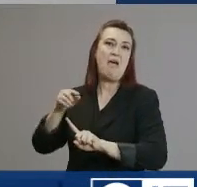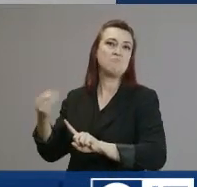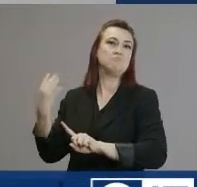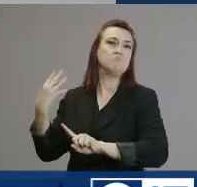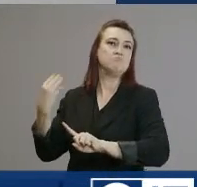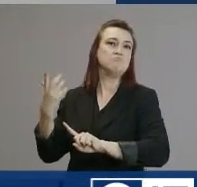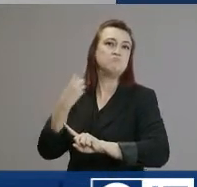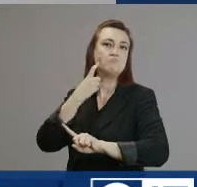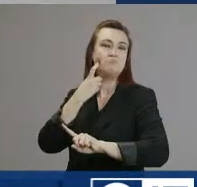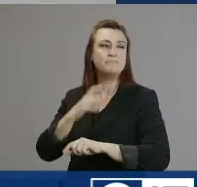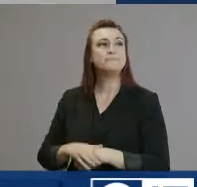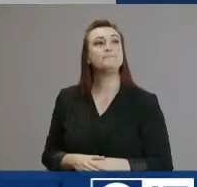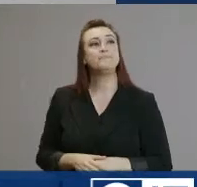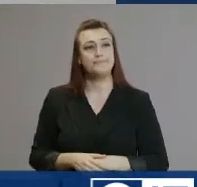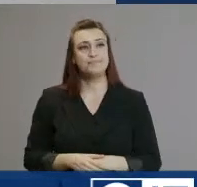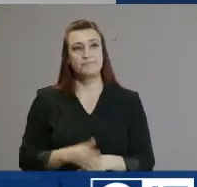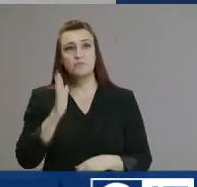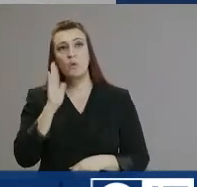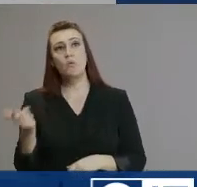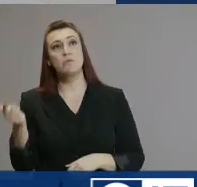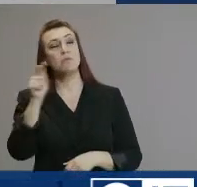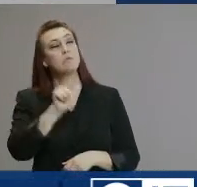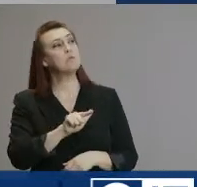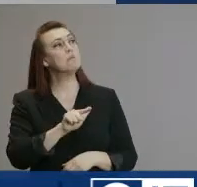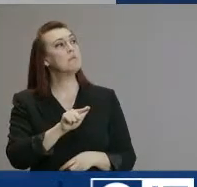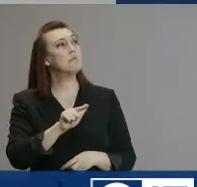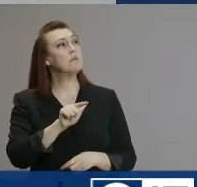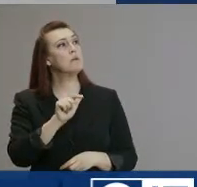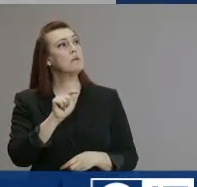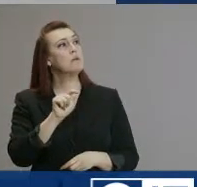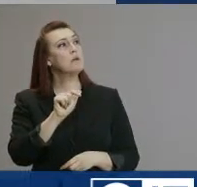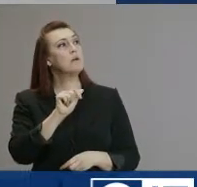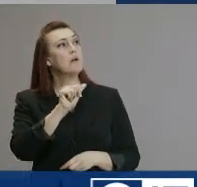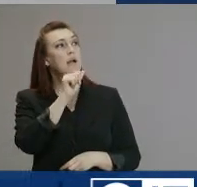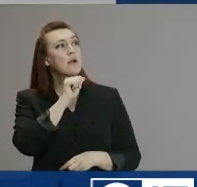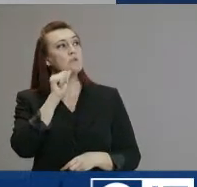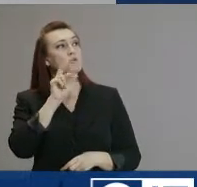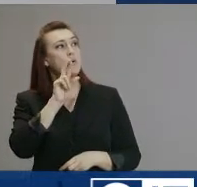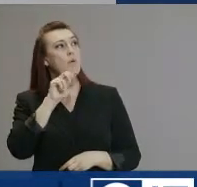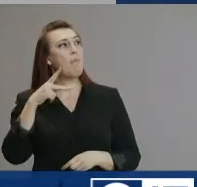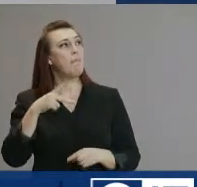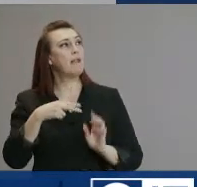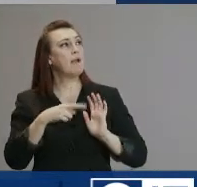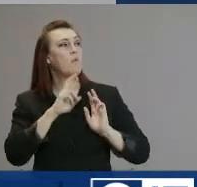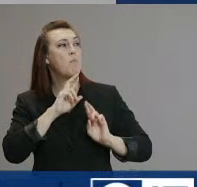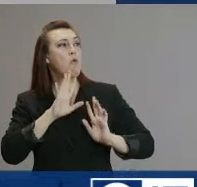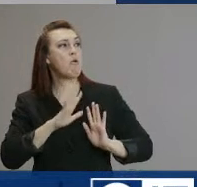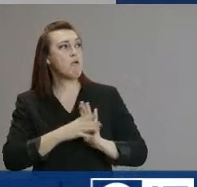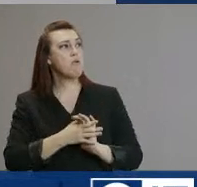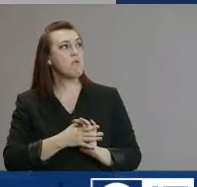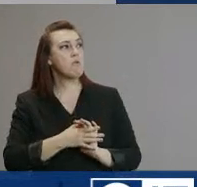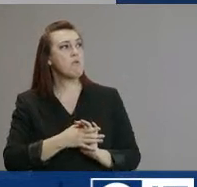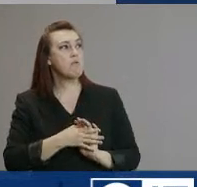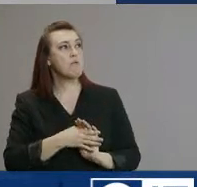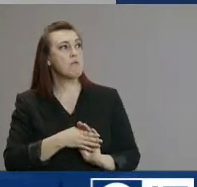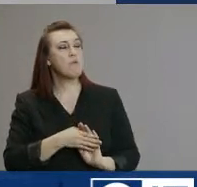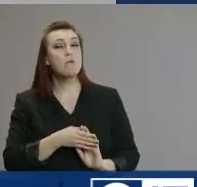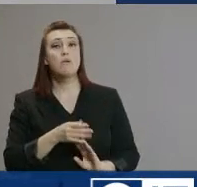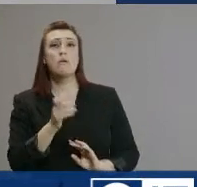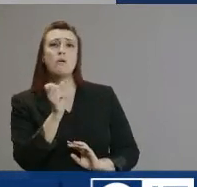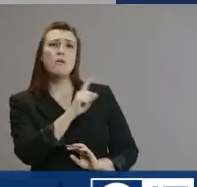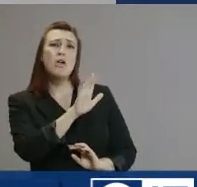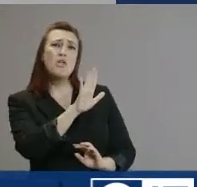Republic. Rachel, go ahead. I'm wondering, did your office solicit that letter from the